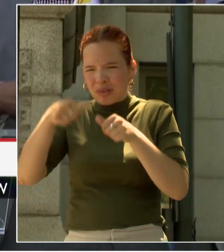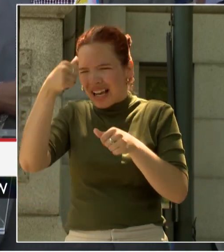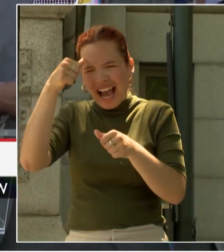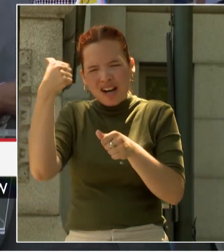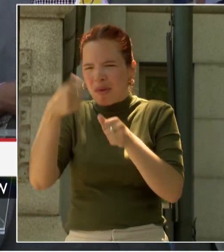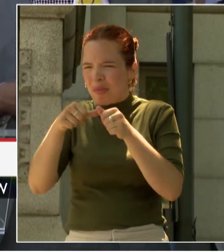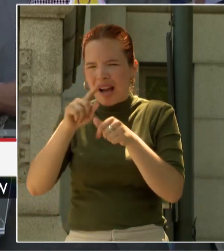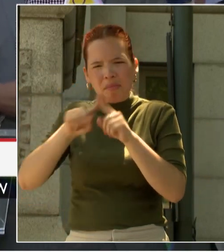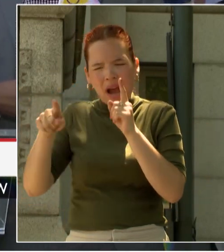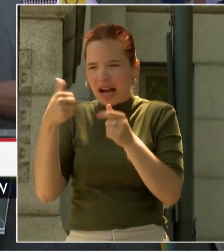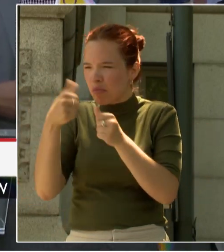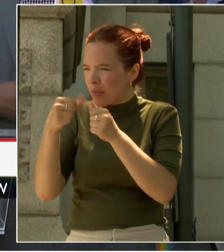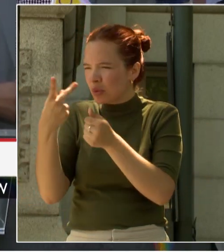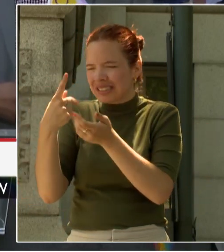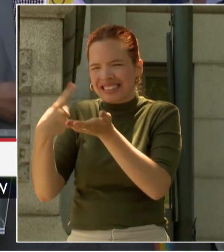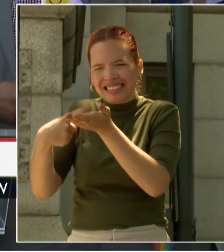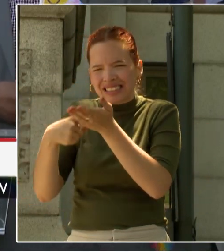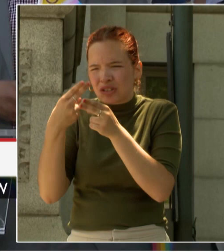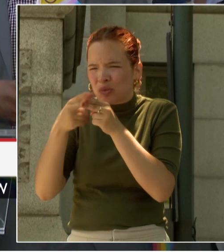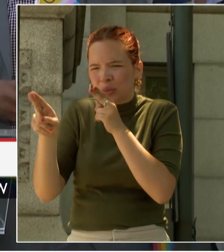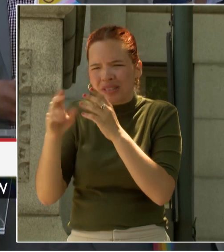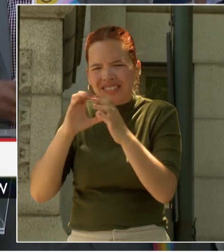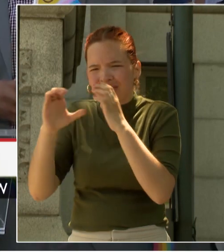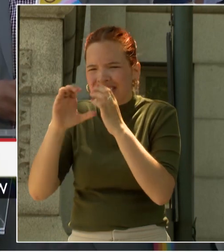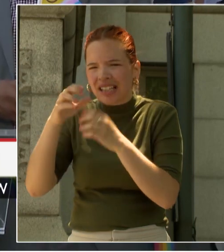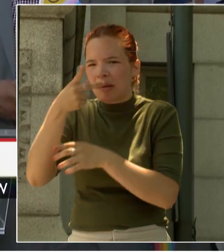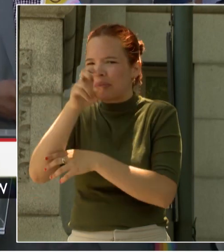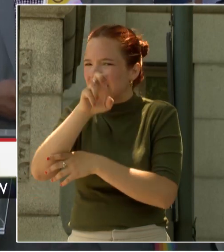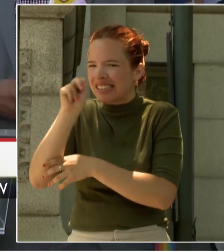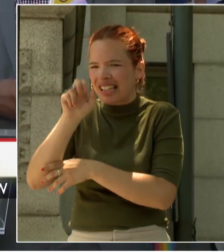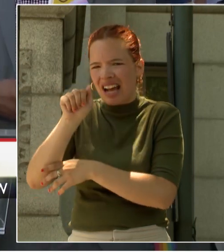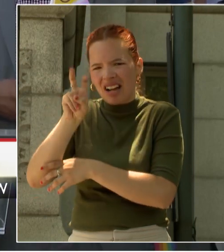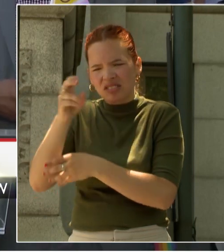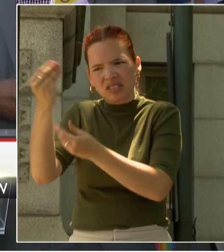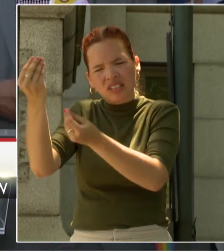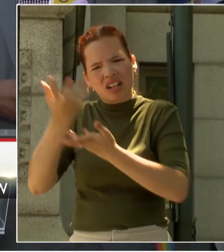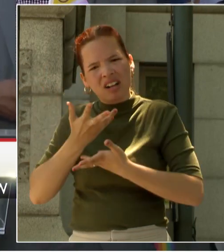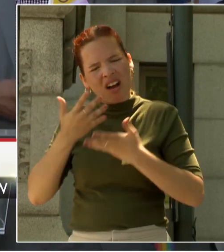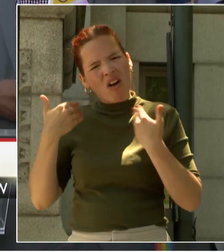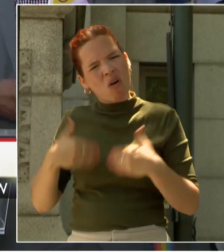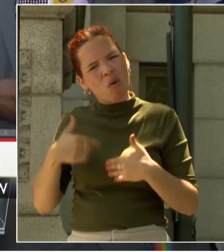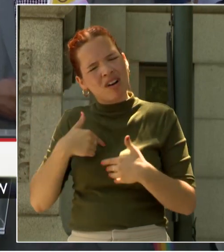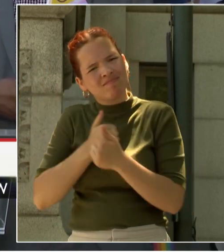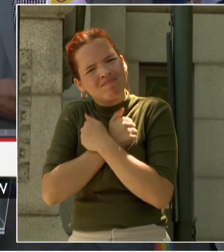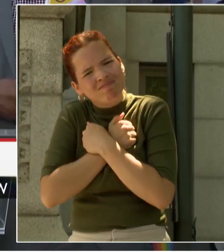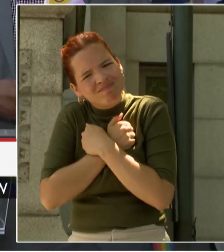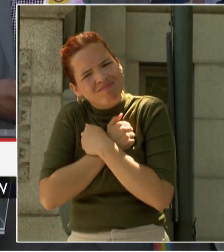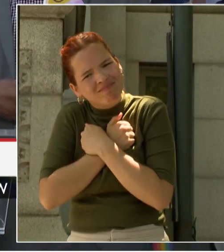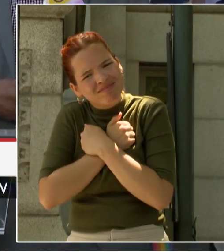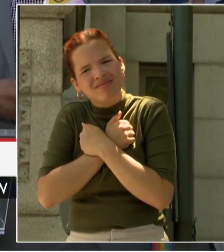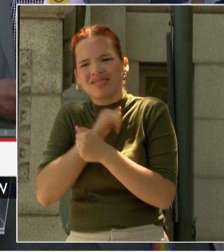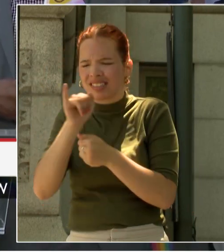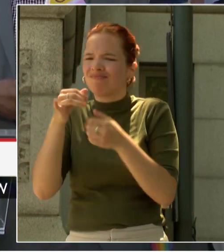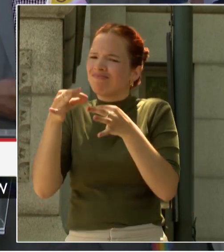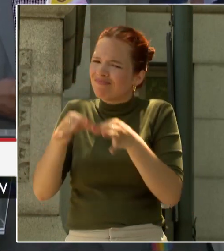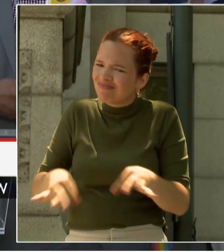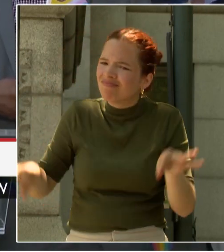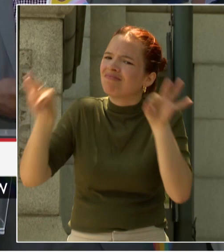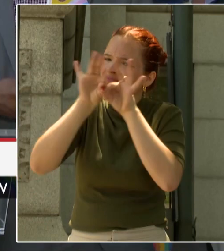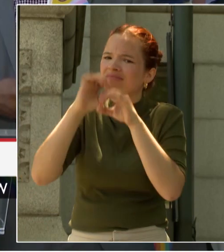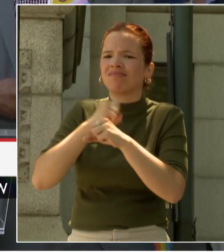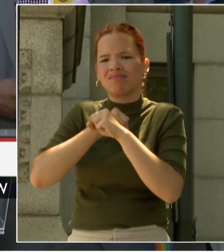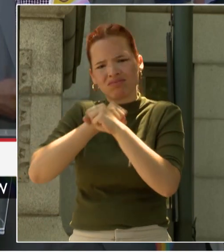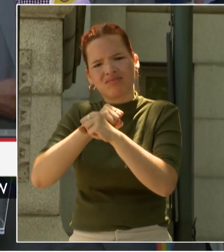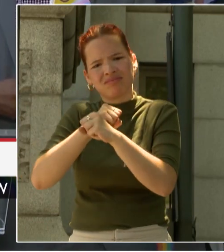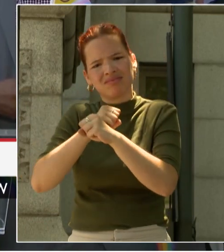Avenue, it tells me that our love and our laws here in the District of Columbia are worth fighting for. And I'm incredibly proud that we've